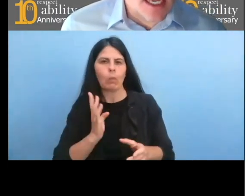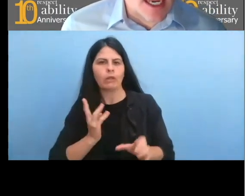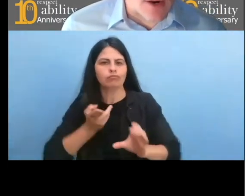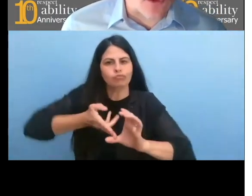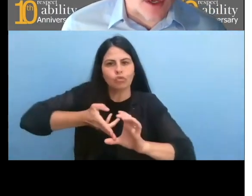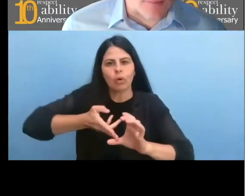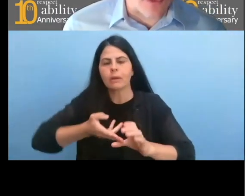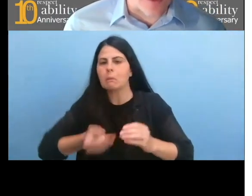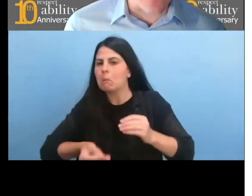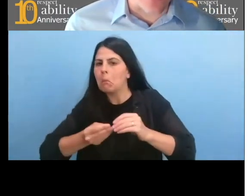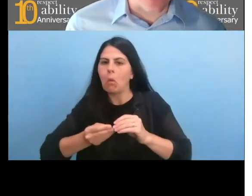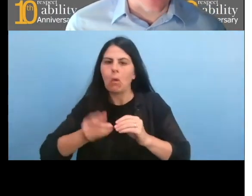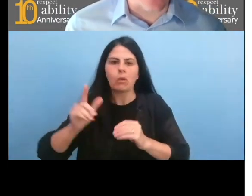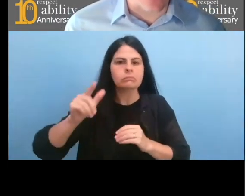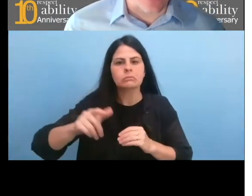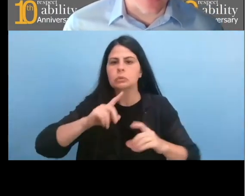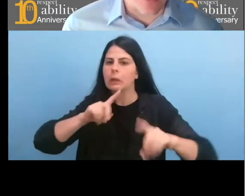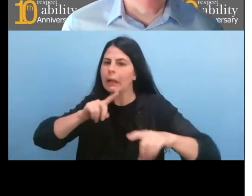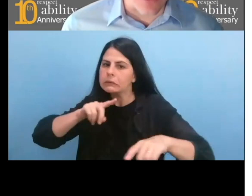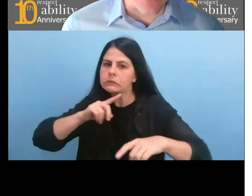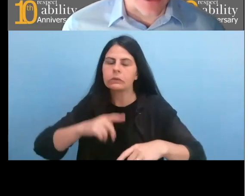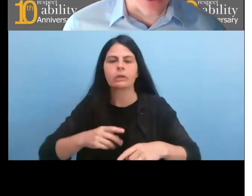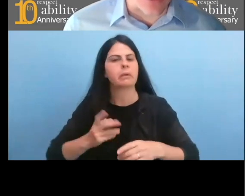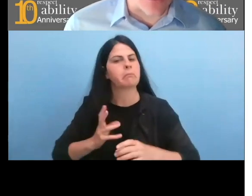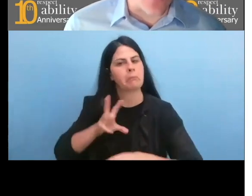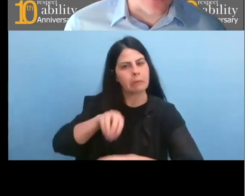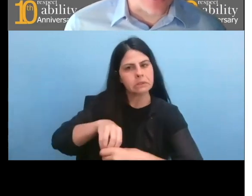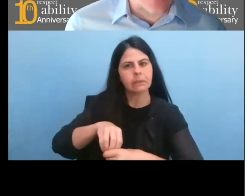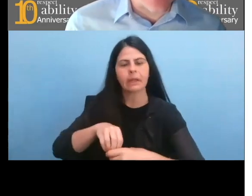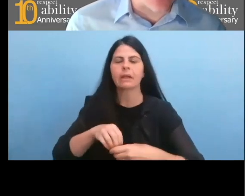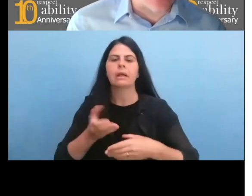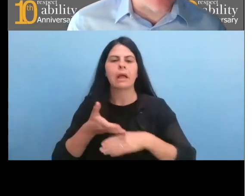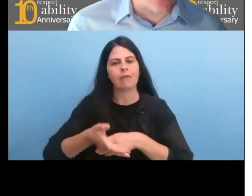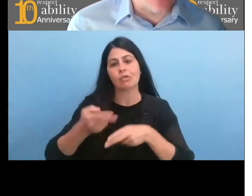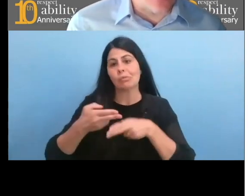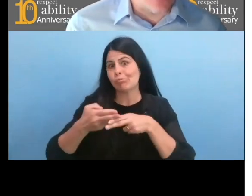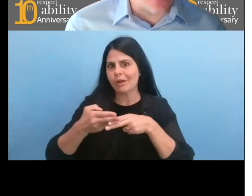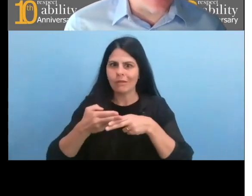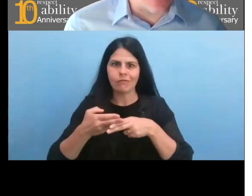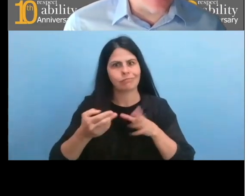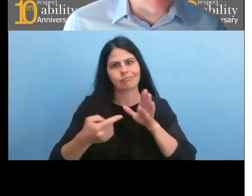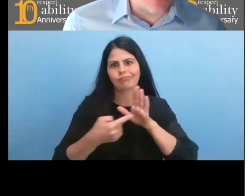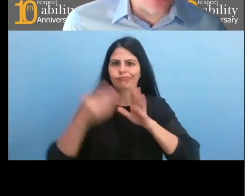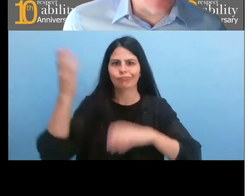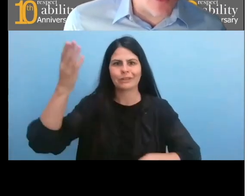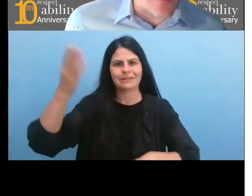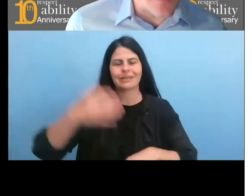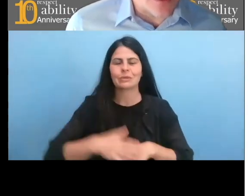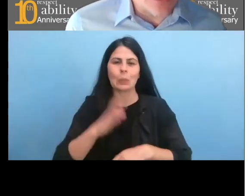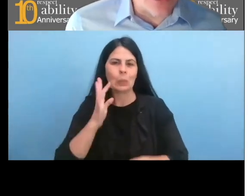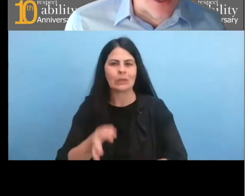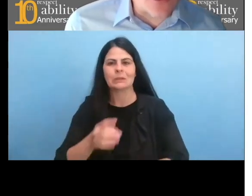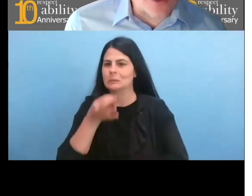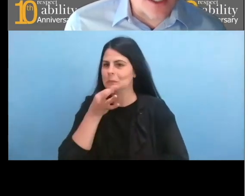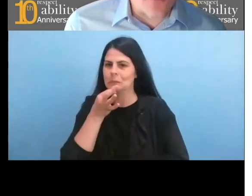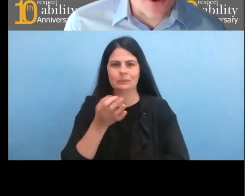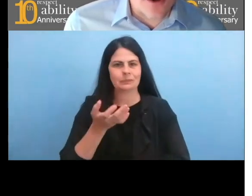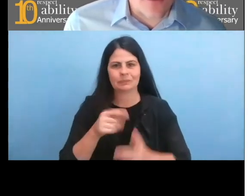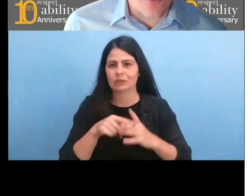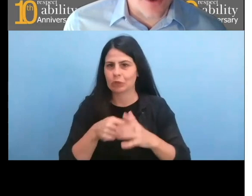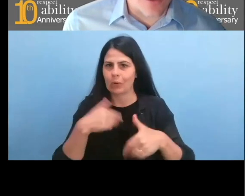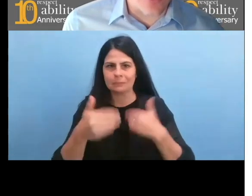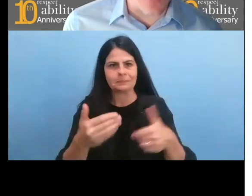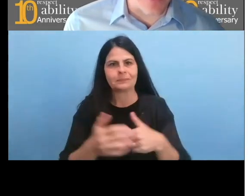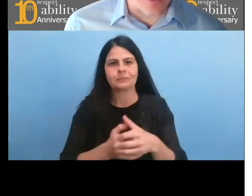participate after a brief introductory presentation that we are going to get started here in just a moment. So thank you again